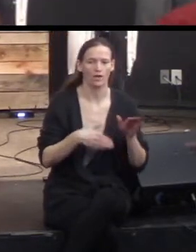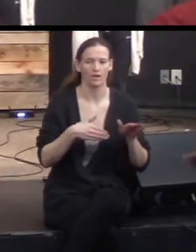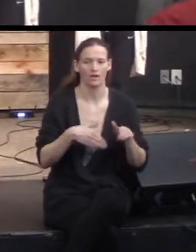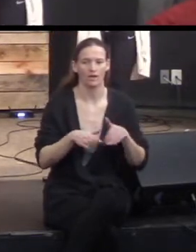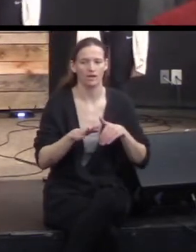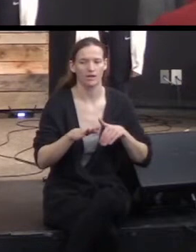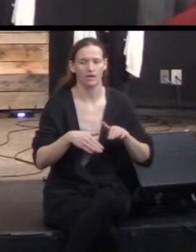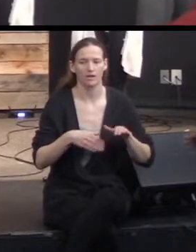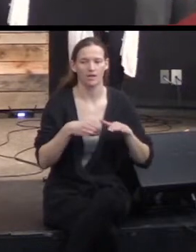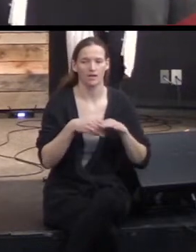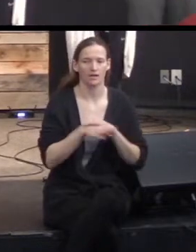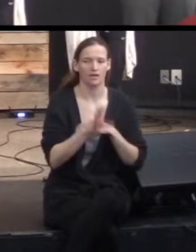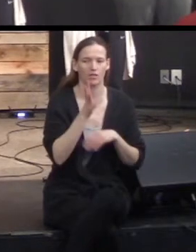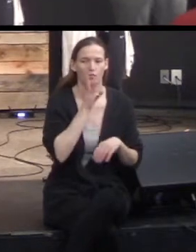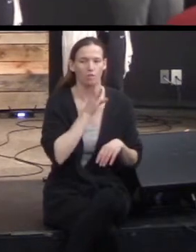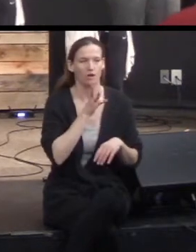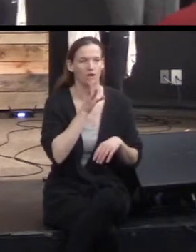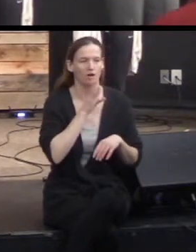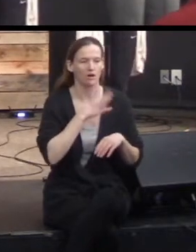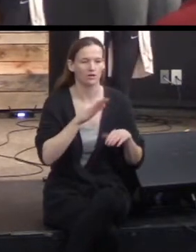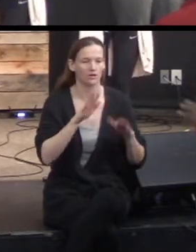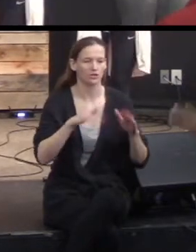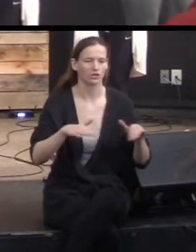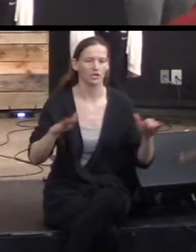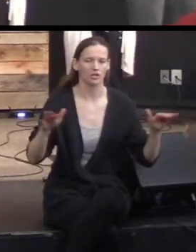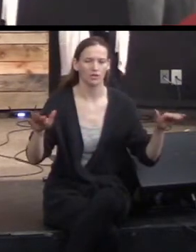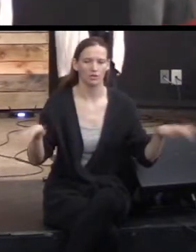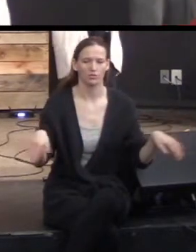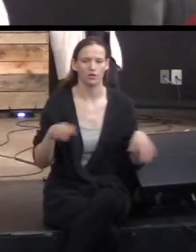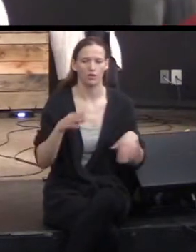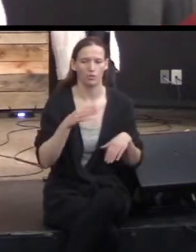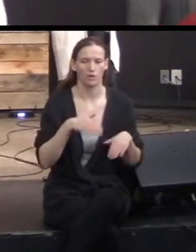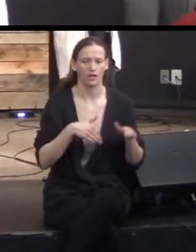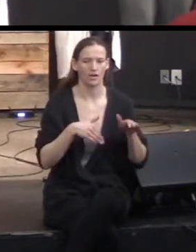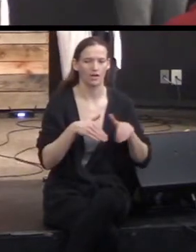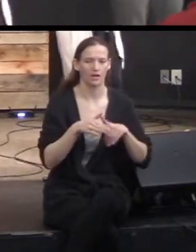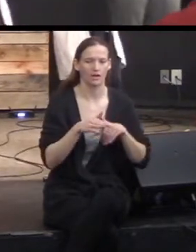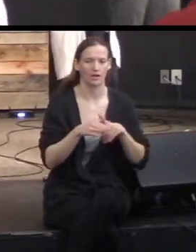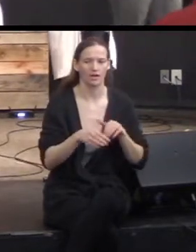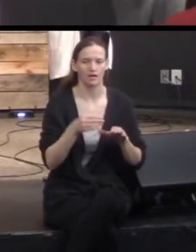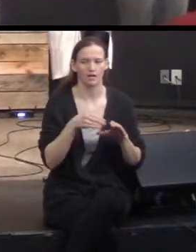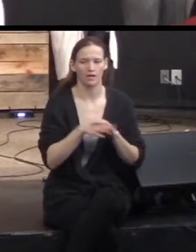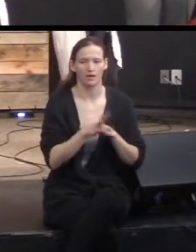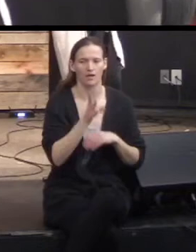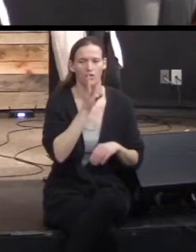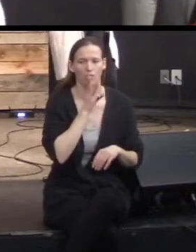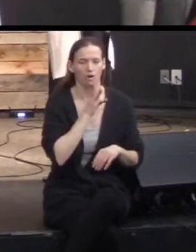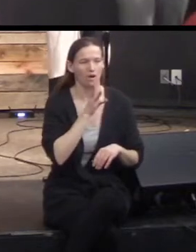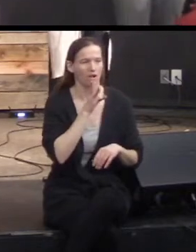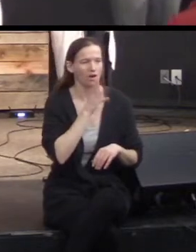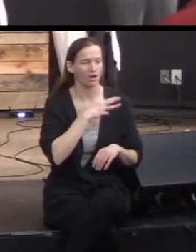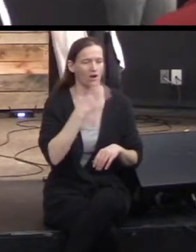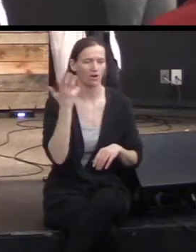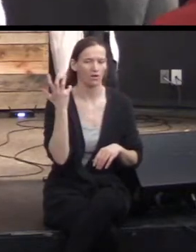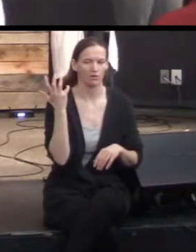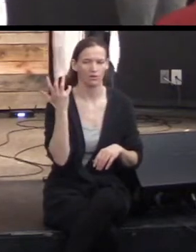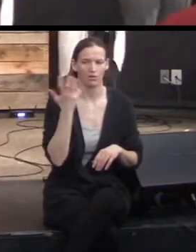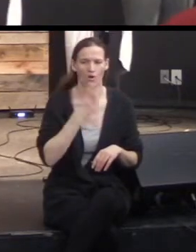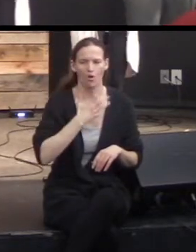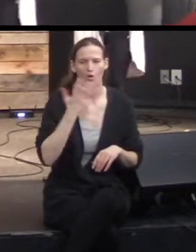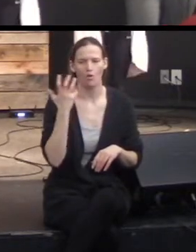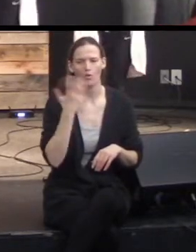water, wade in the water, children, wade in the